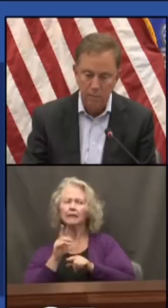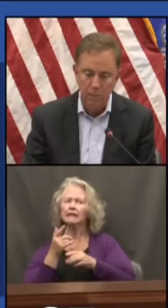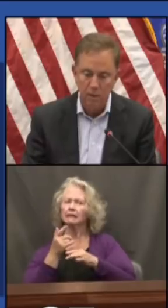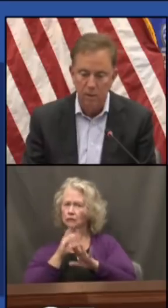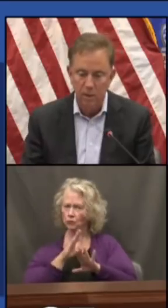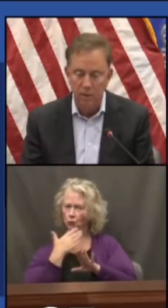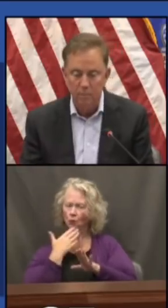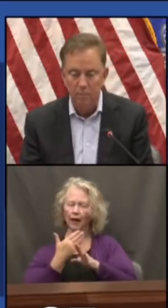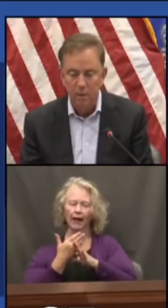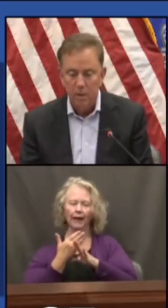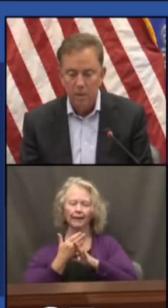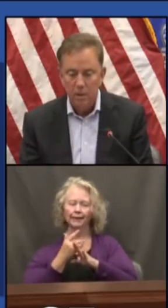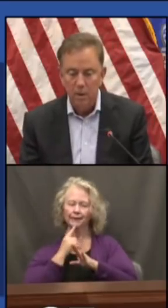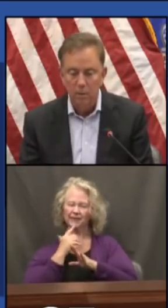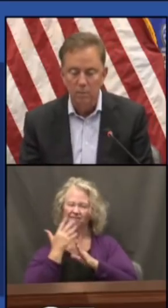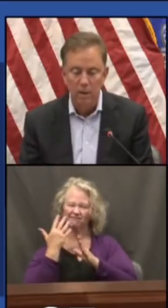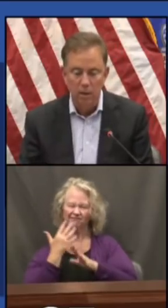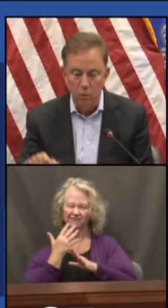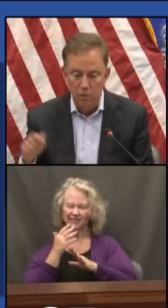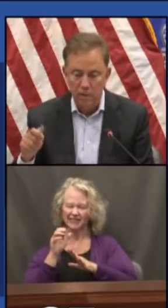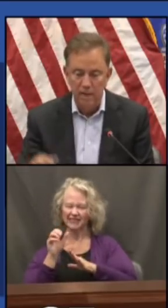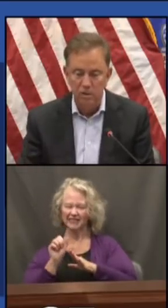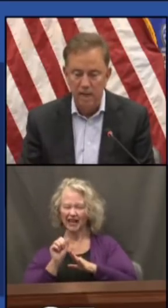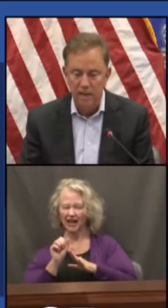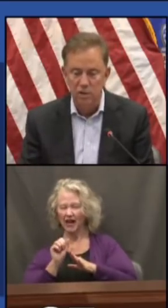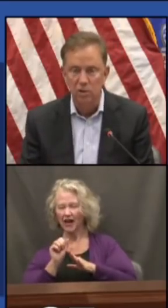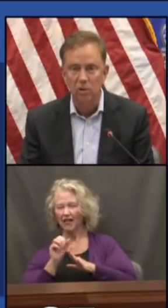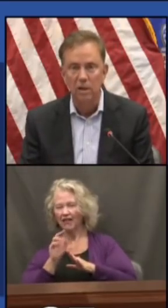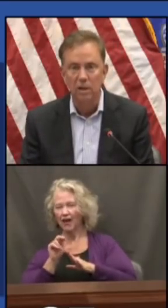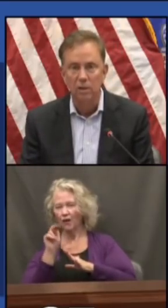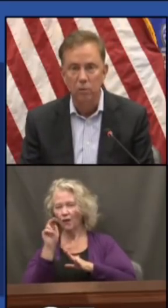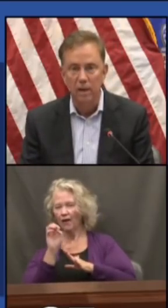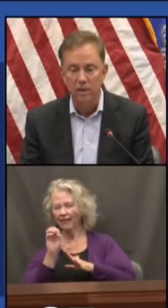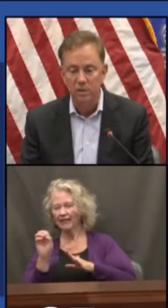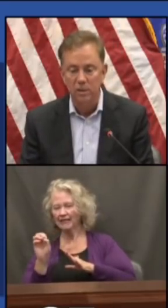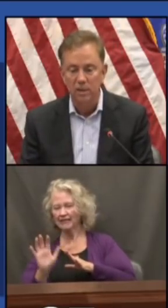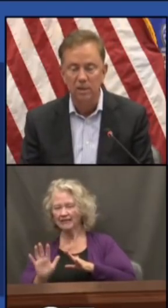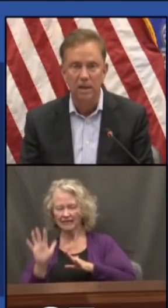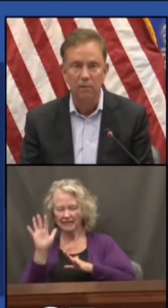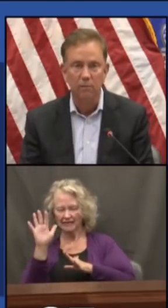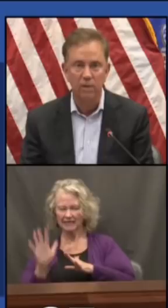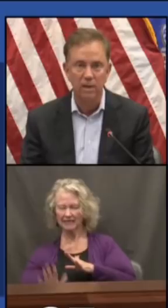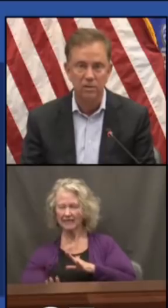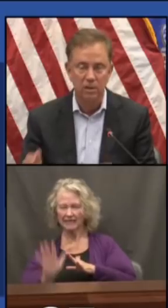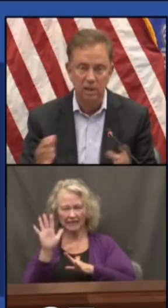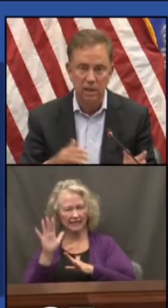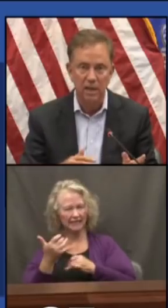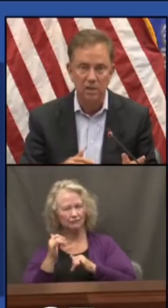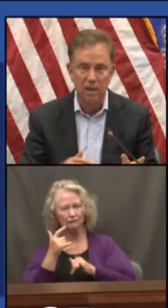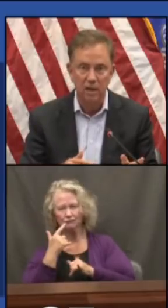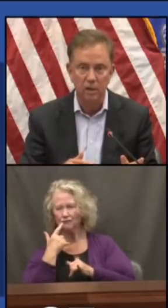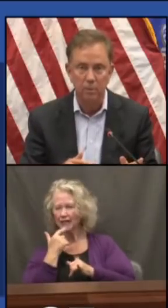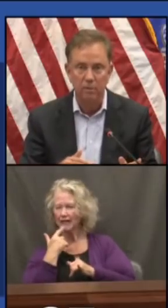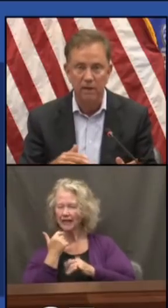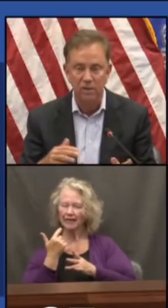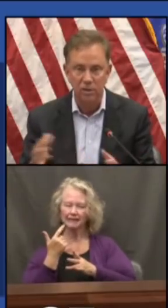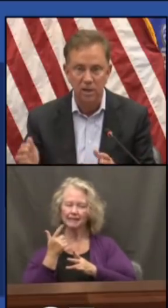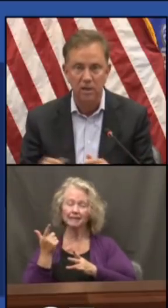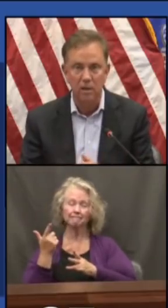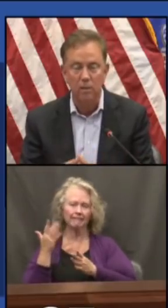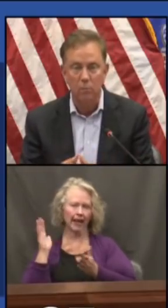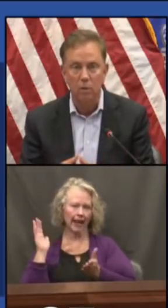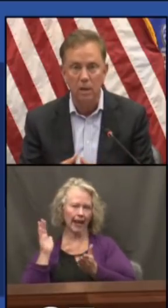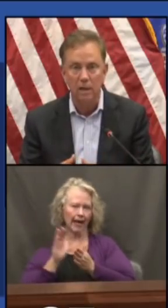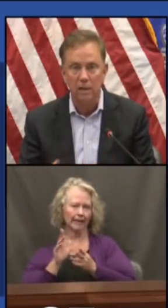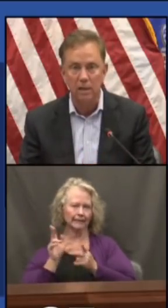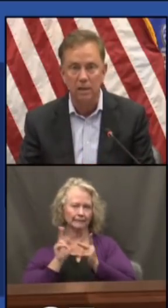afraid, up there in the and the Northeast, that is certainly the reddest. I think that reflects a little less likely to be vaccinated,